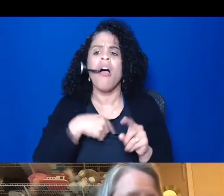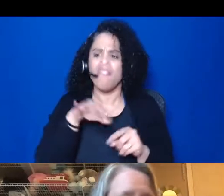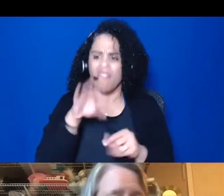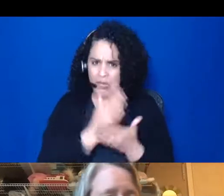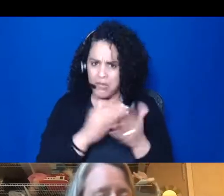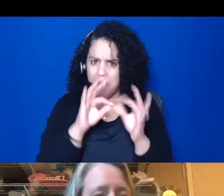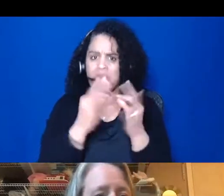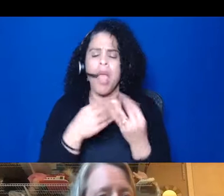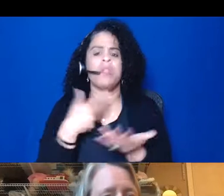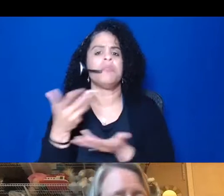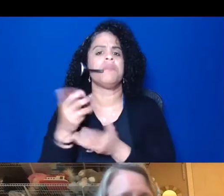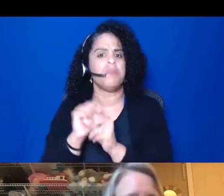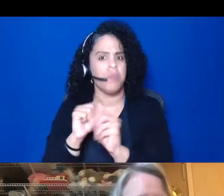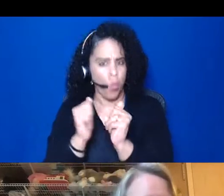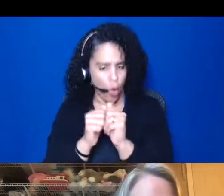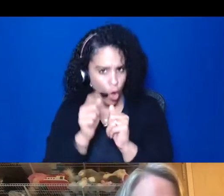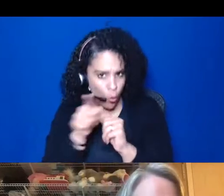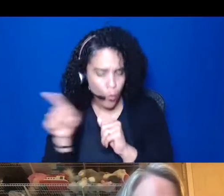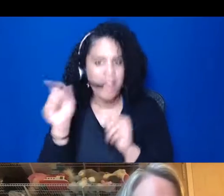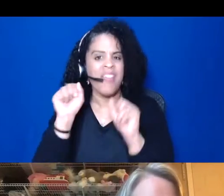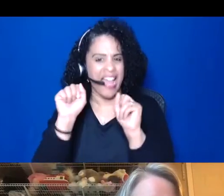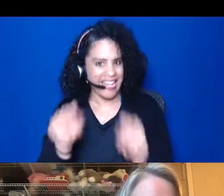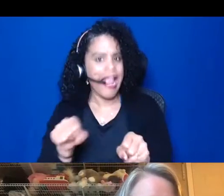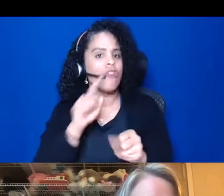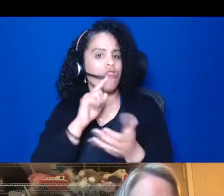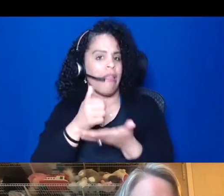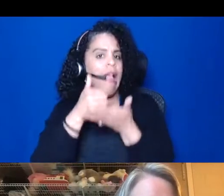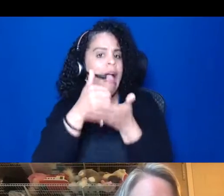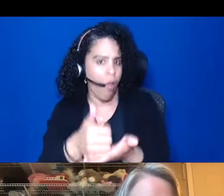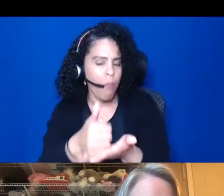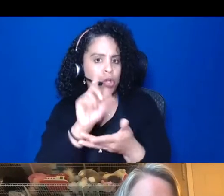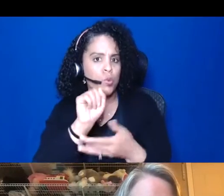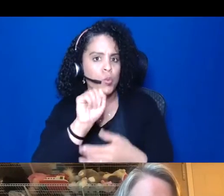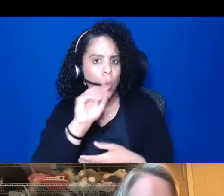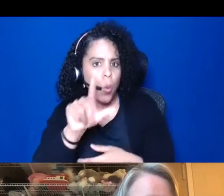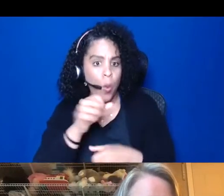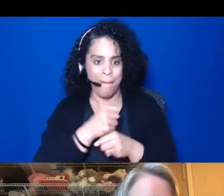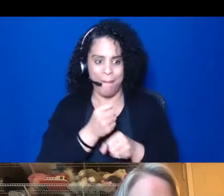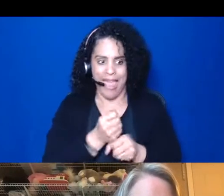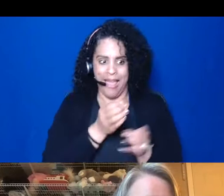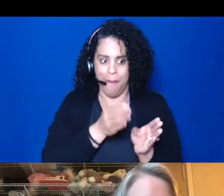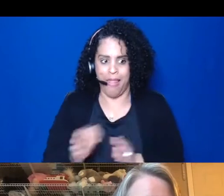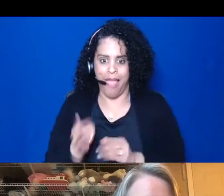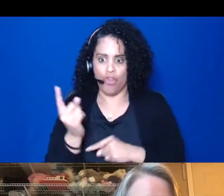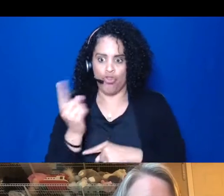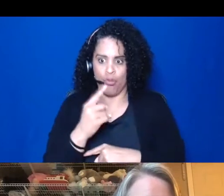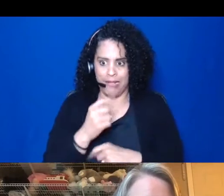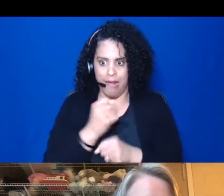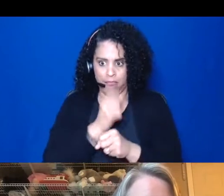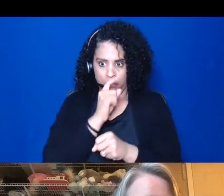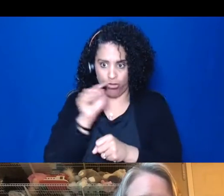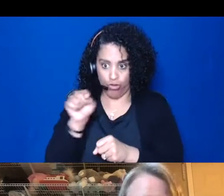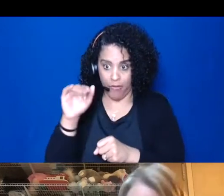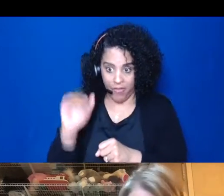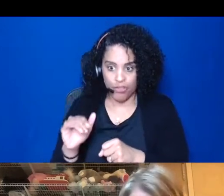that I work with, that can be a really helpful tool, actually making a plan during the day to ensure that the child